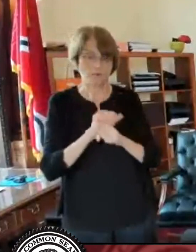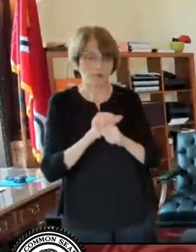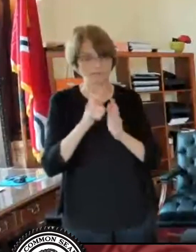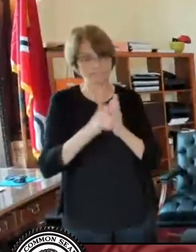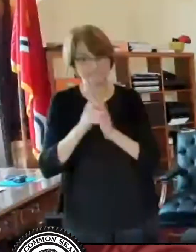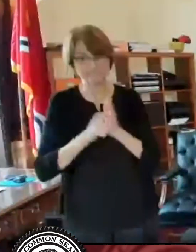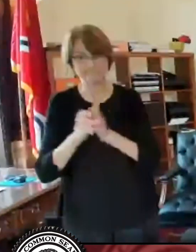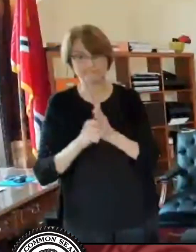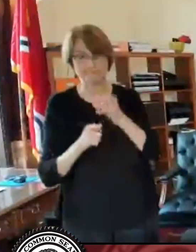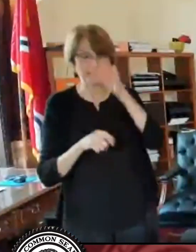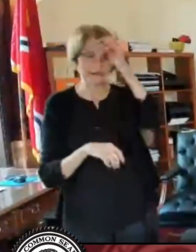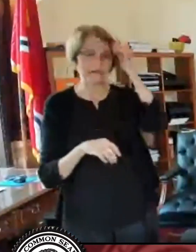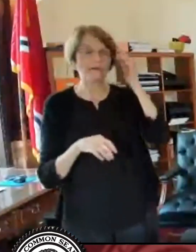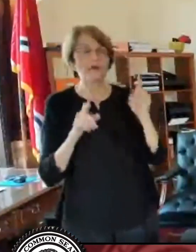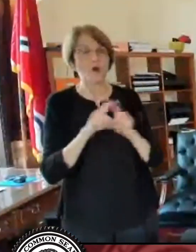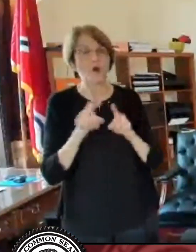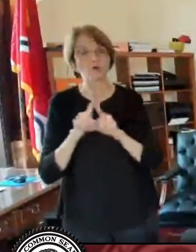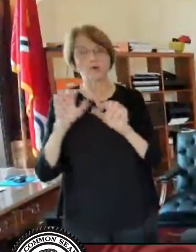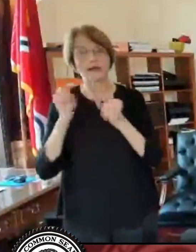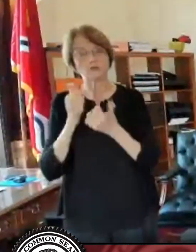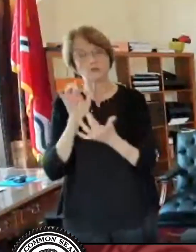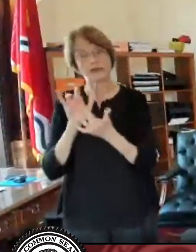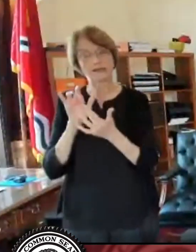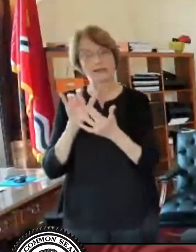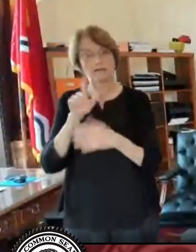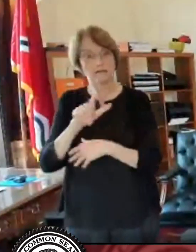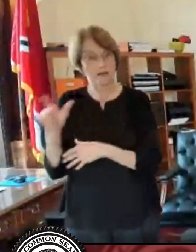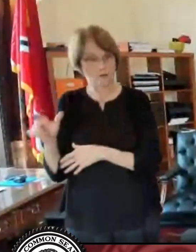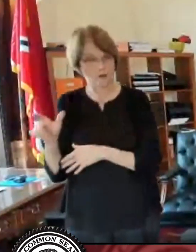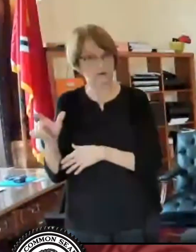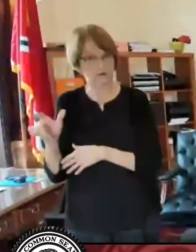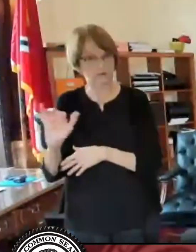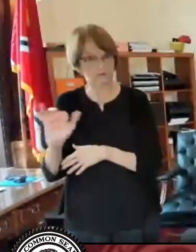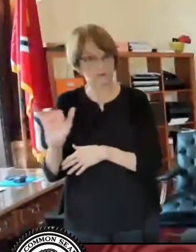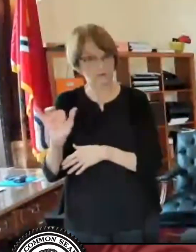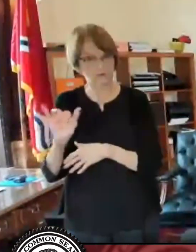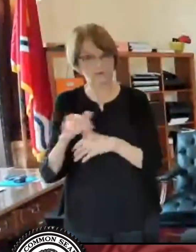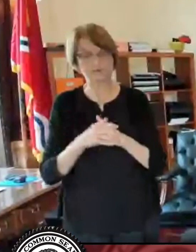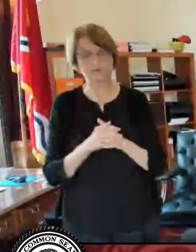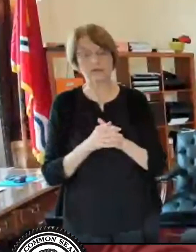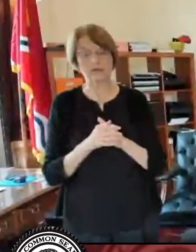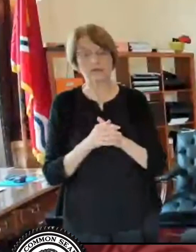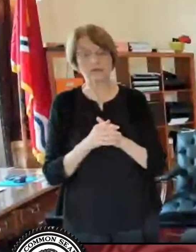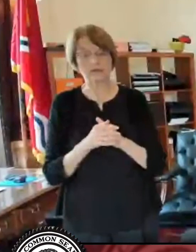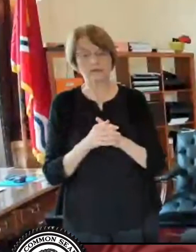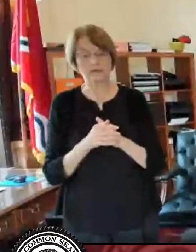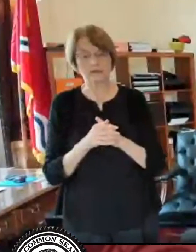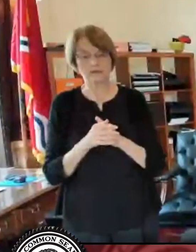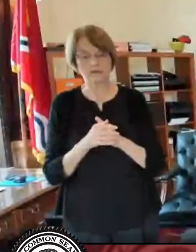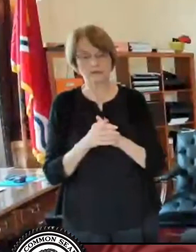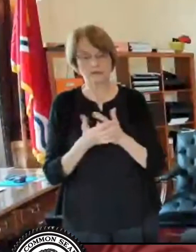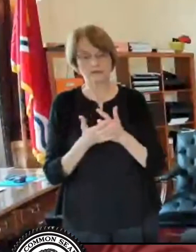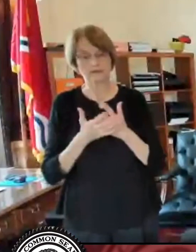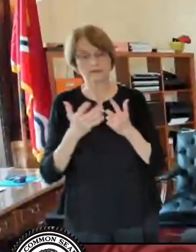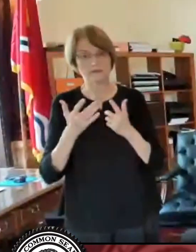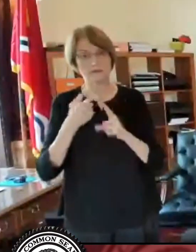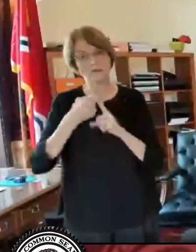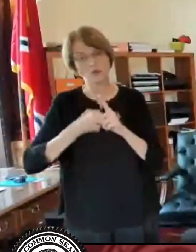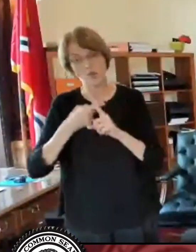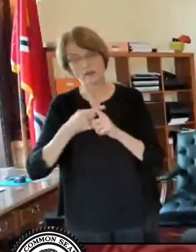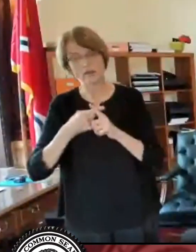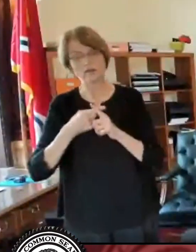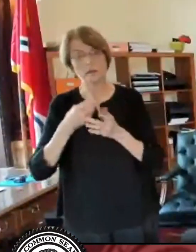paperwork. The agency also makes contact with the landlord, and the rental assistance or mortgage